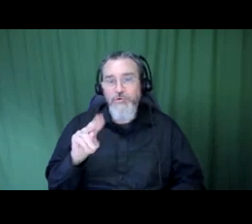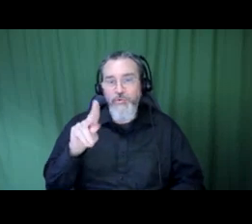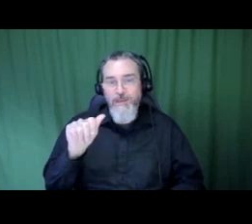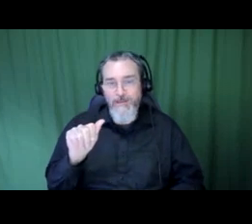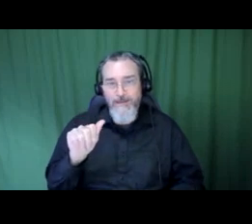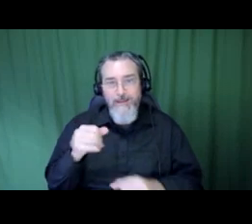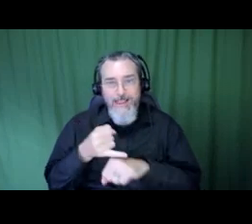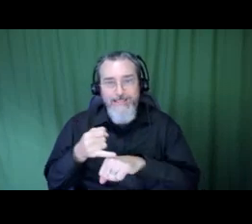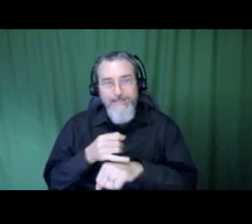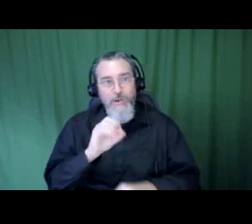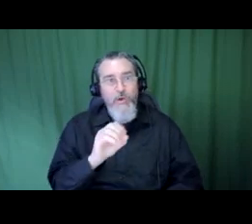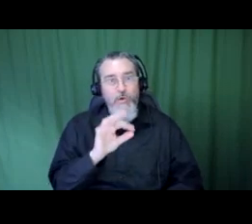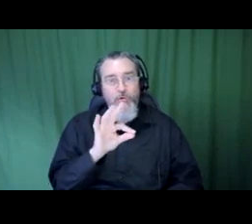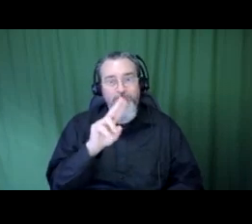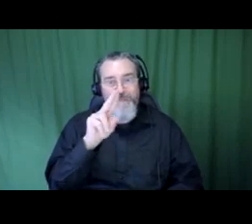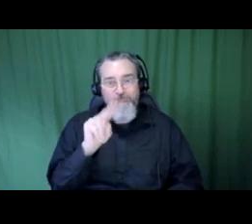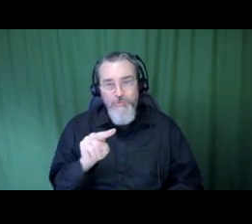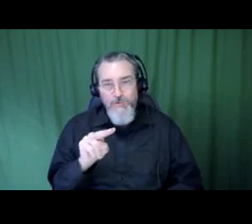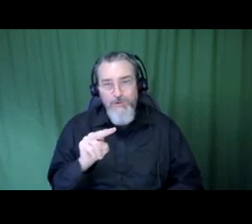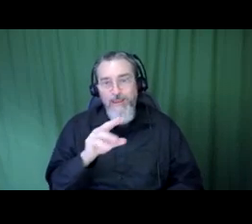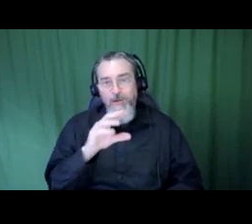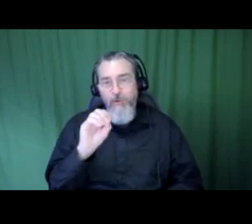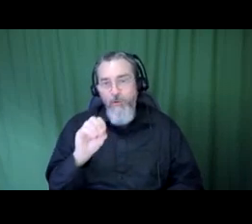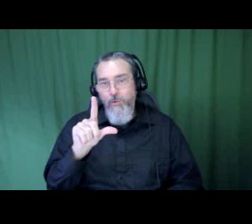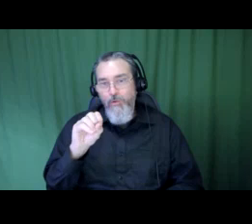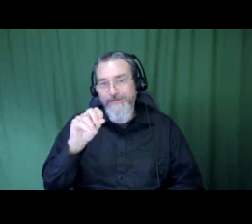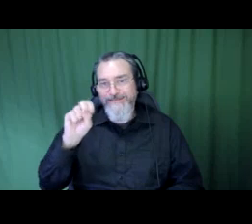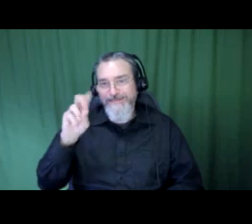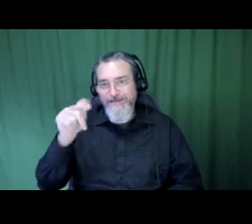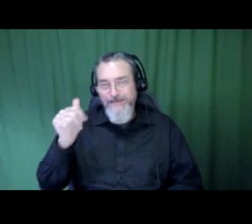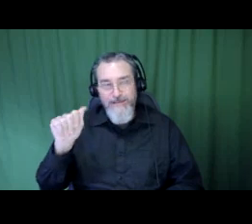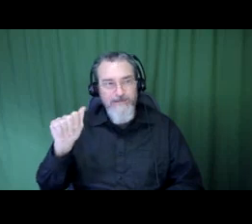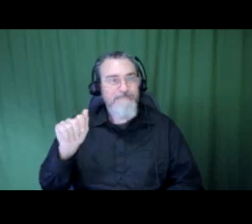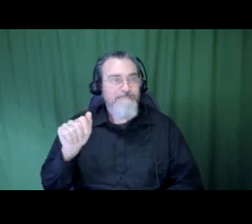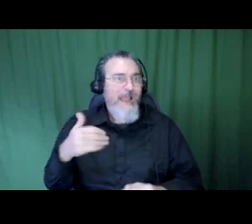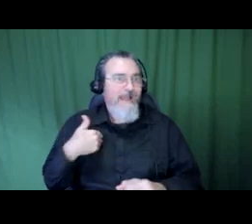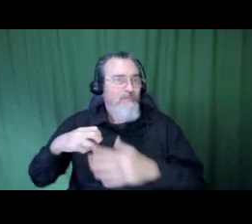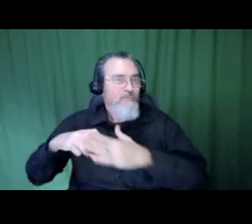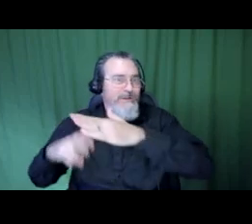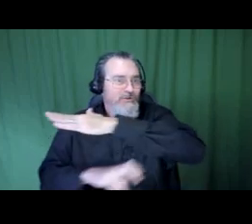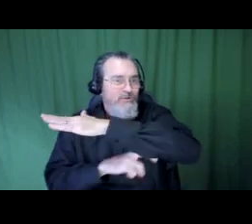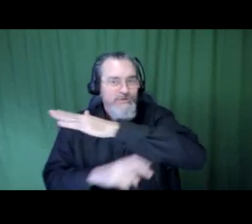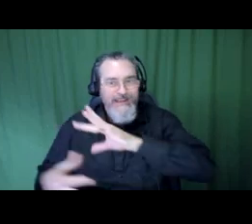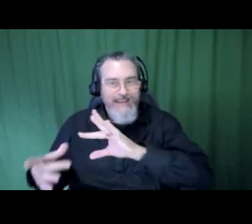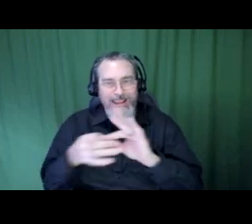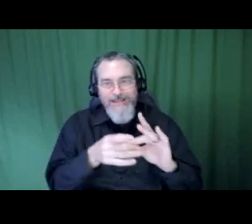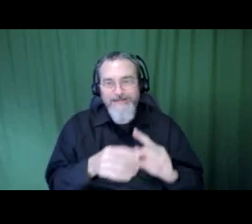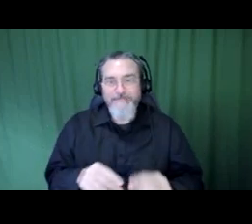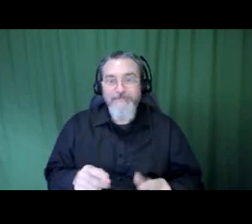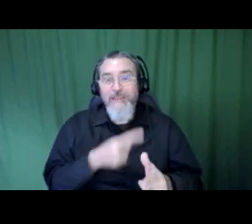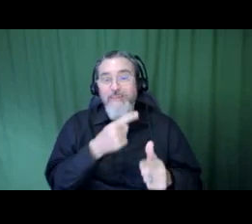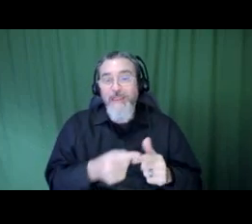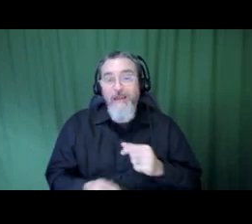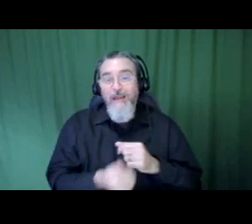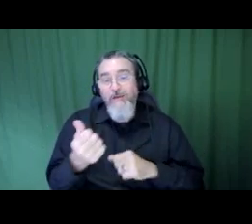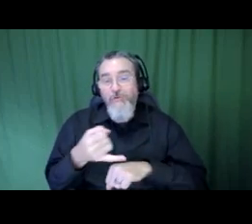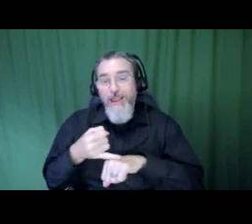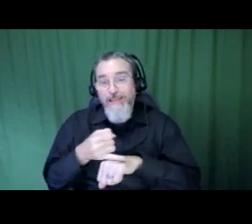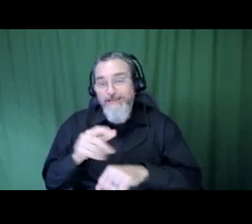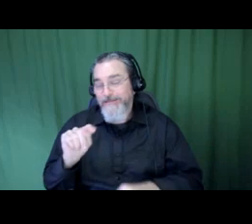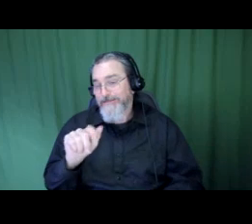are connected by a bridge. And then a few miles south of that is the island of Ta'u. So our one utility